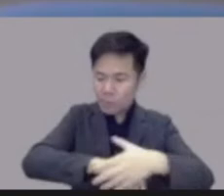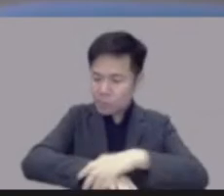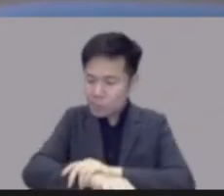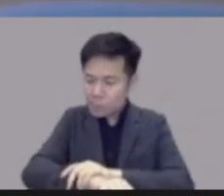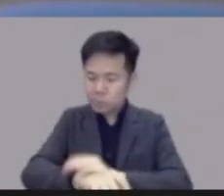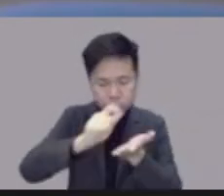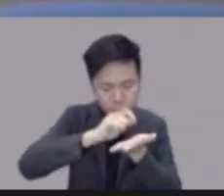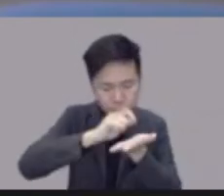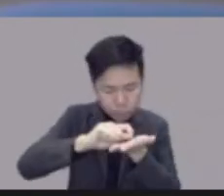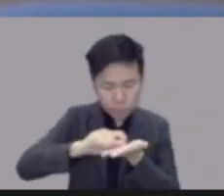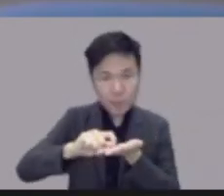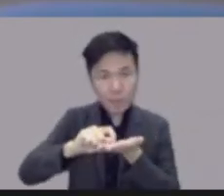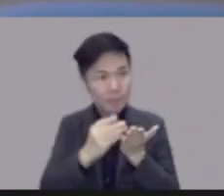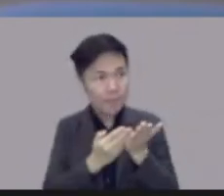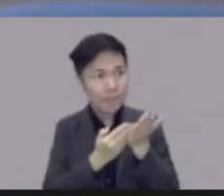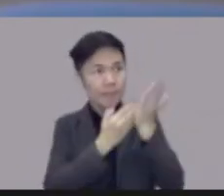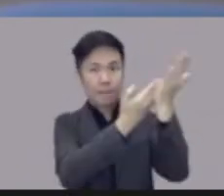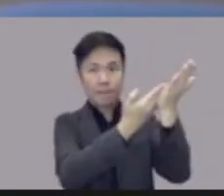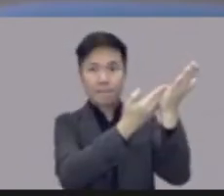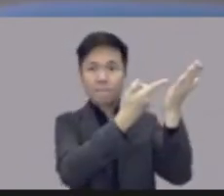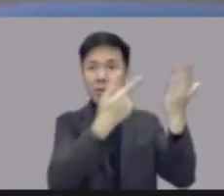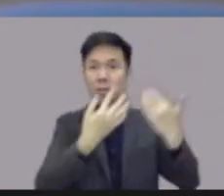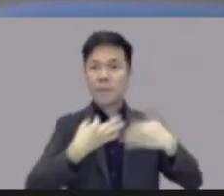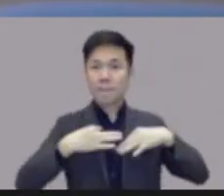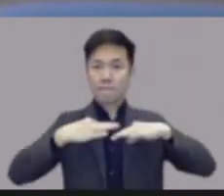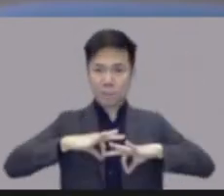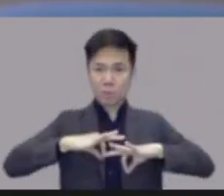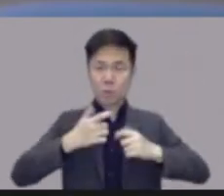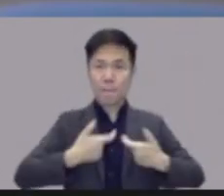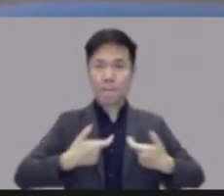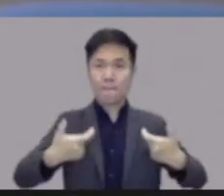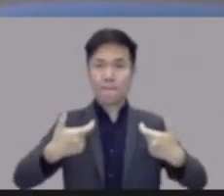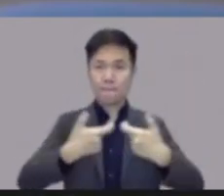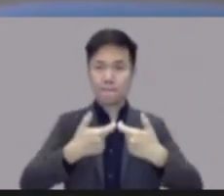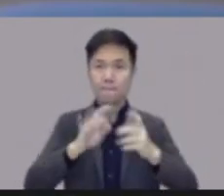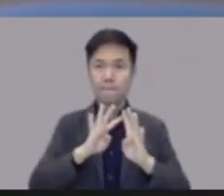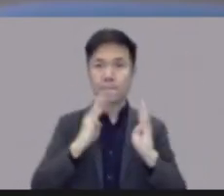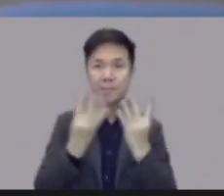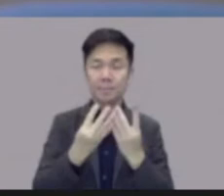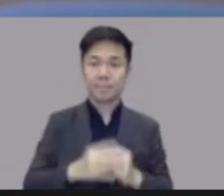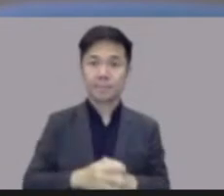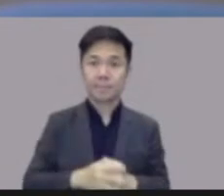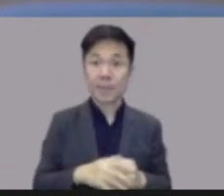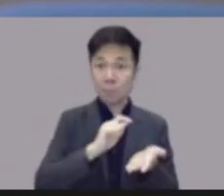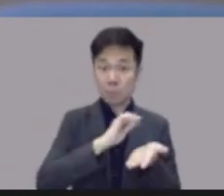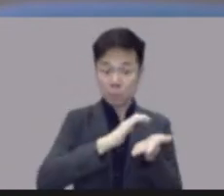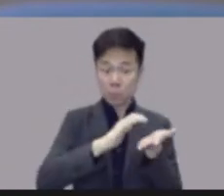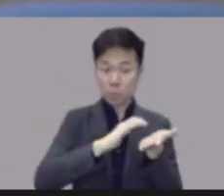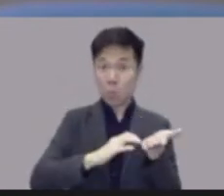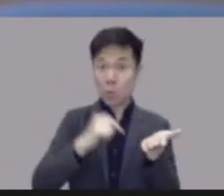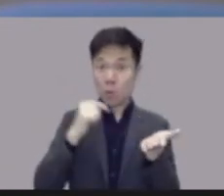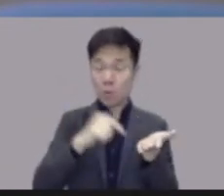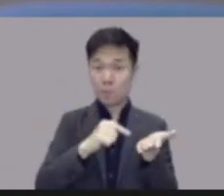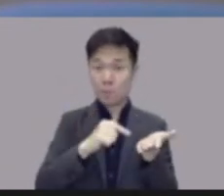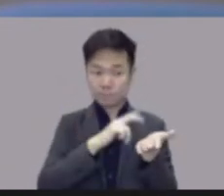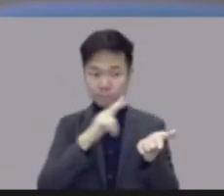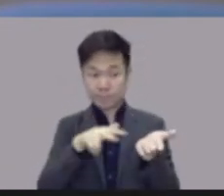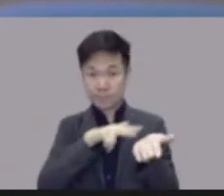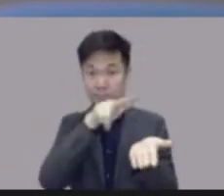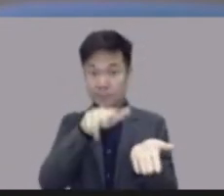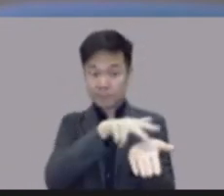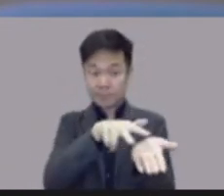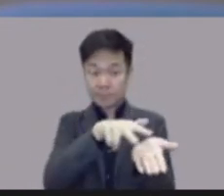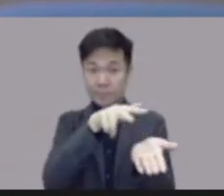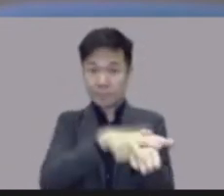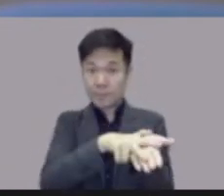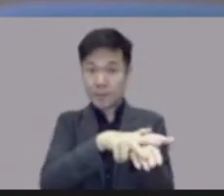segment later this week this draft ministerial declaration with its Regional Action Program on air pollution is